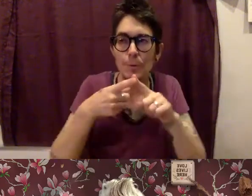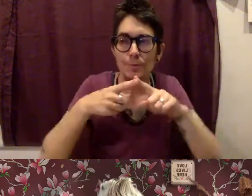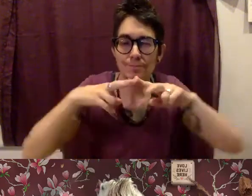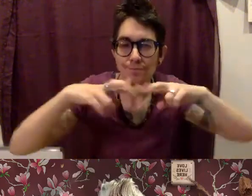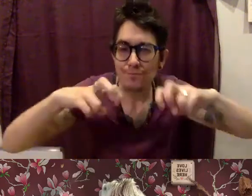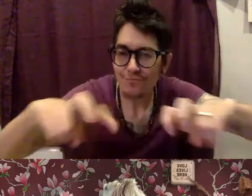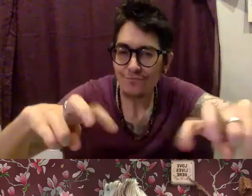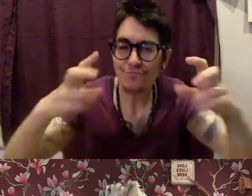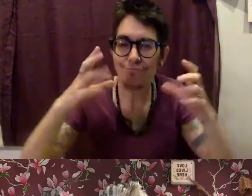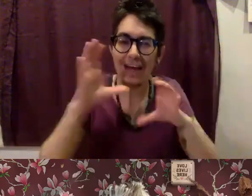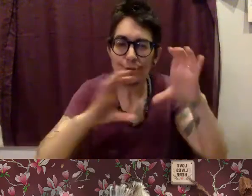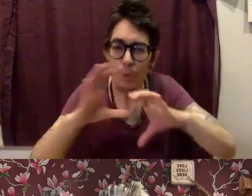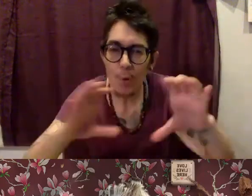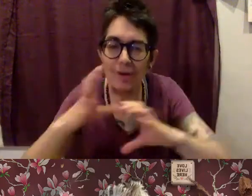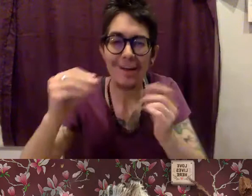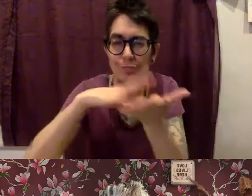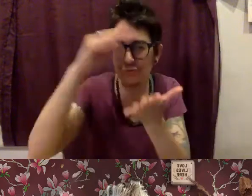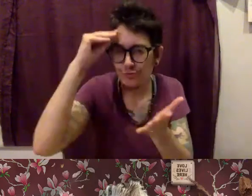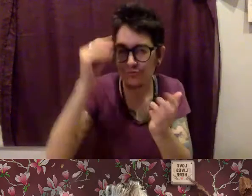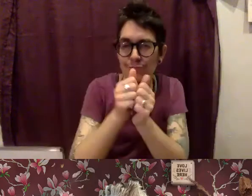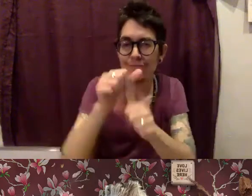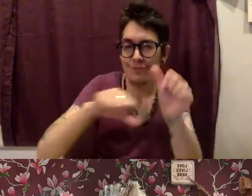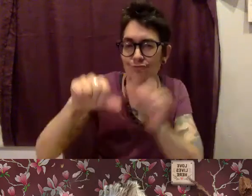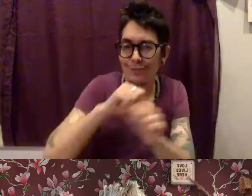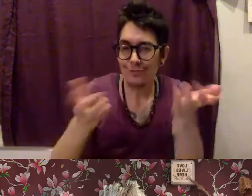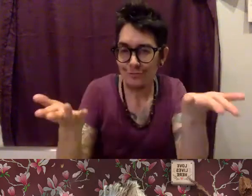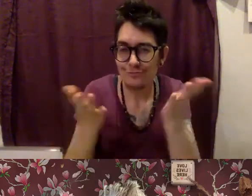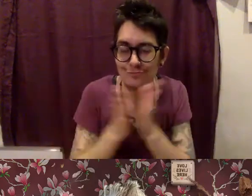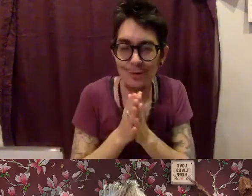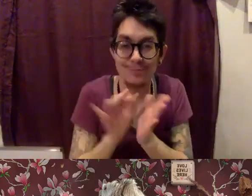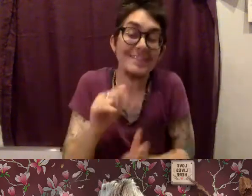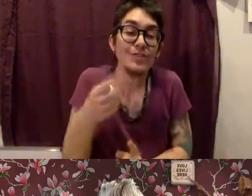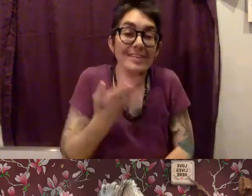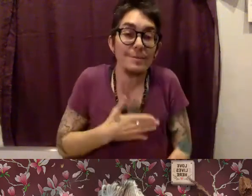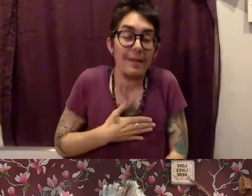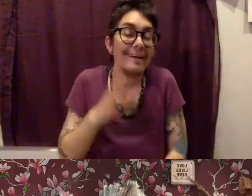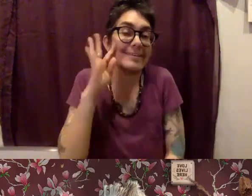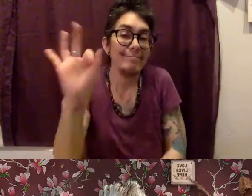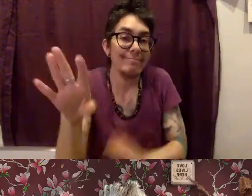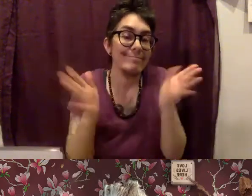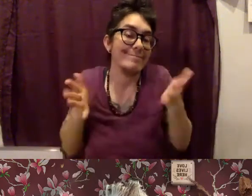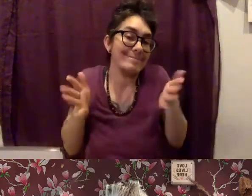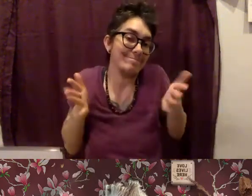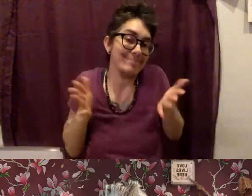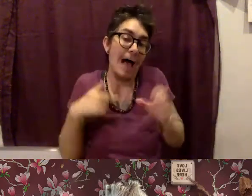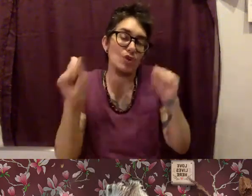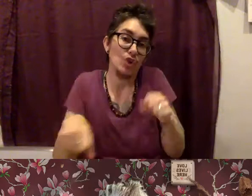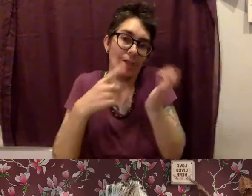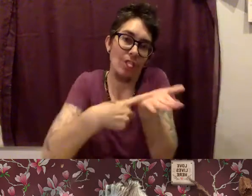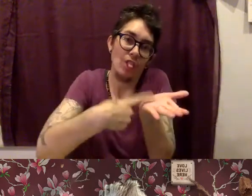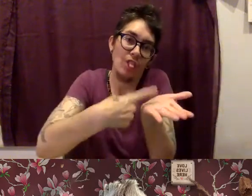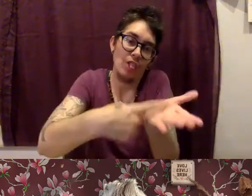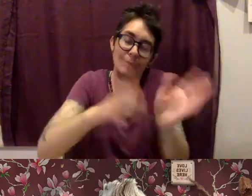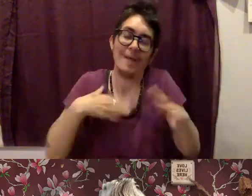it be expansive. And it's so nice to kind of dig into that, do a little exploration, and especially learn about each other. Anyway, that's my